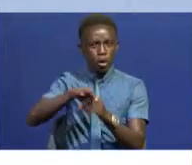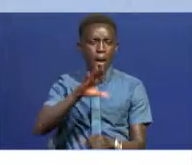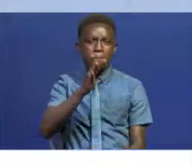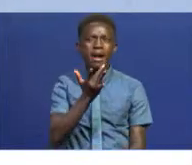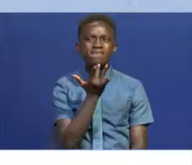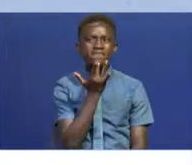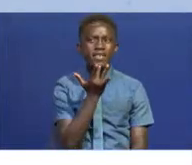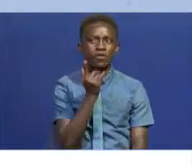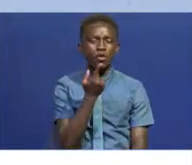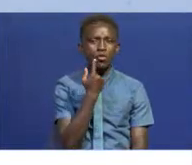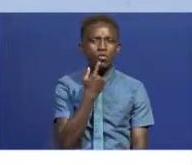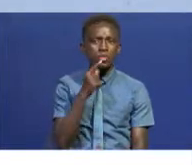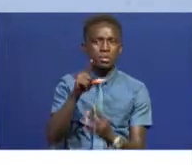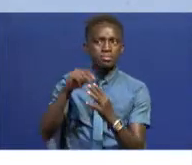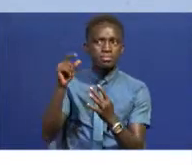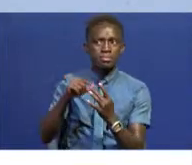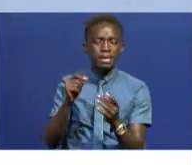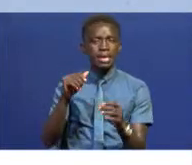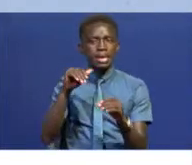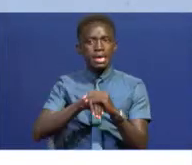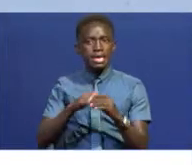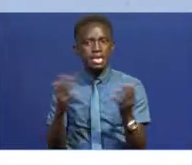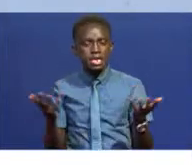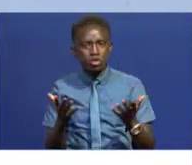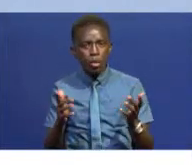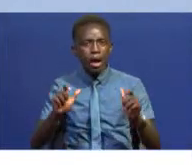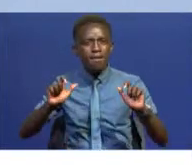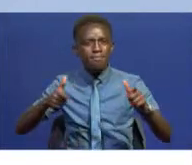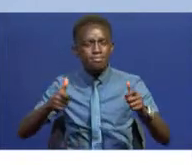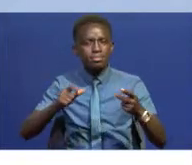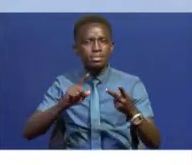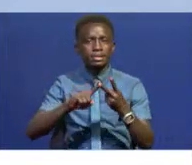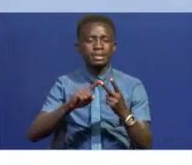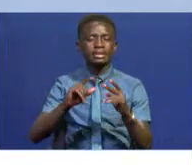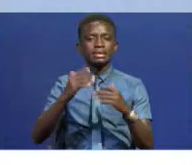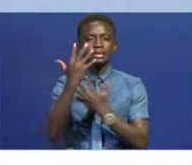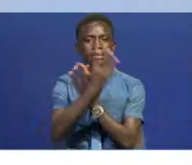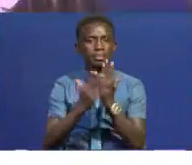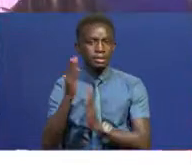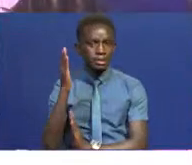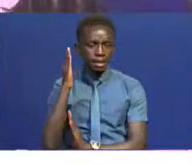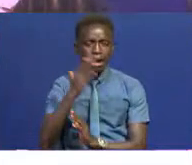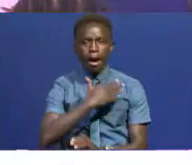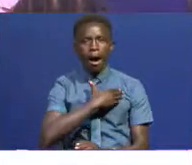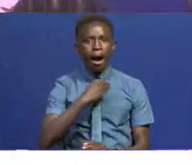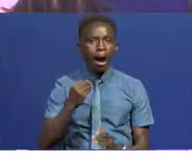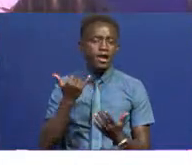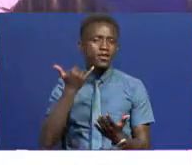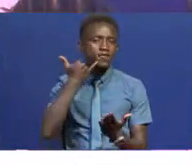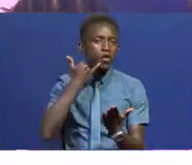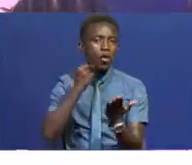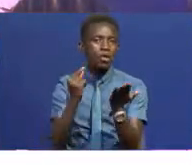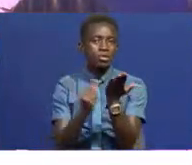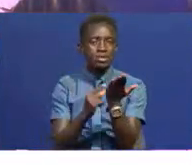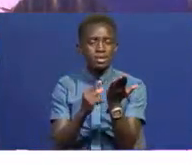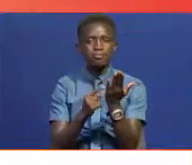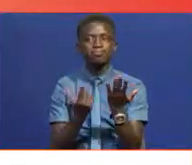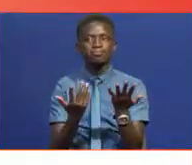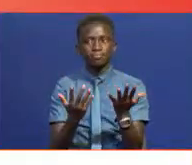in broadcast, cybersecurity, and telecommunications. Trevor Ngendo for Prime Edition.